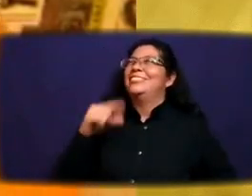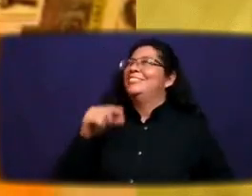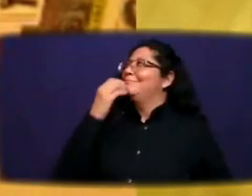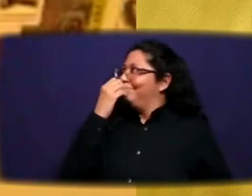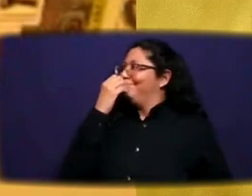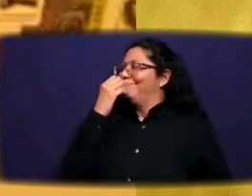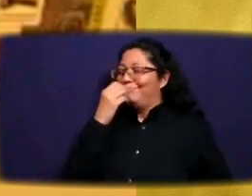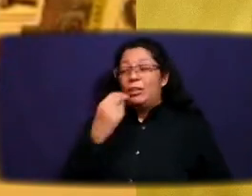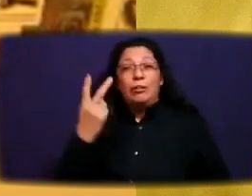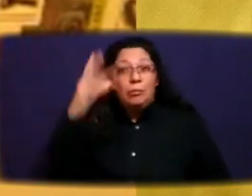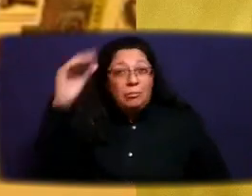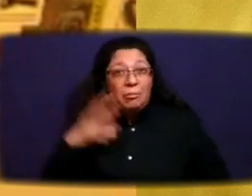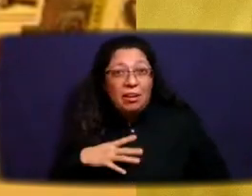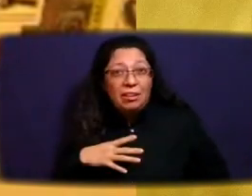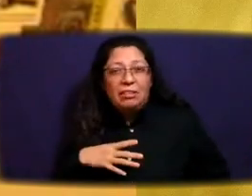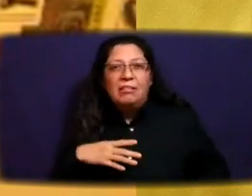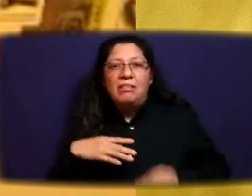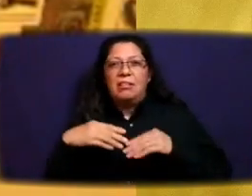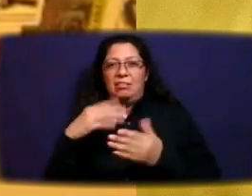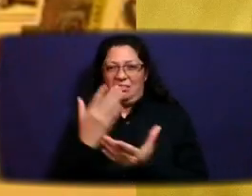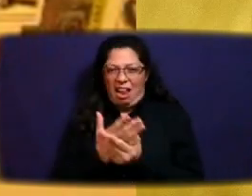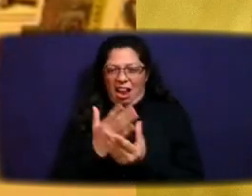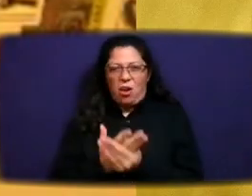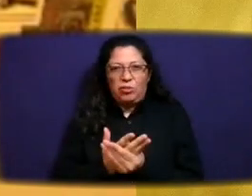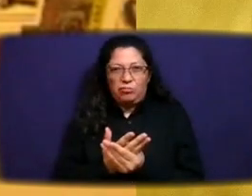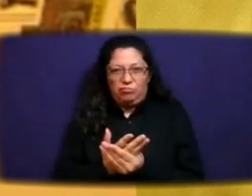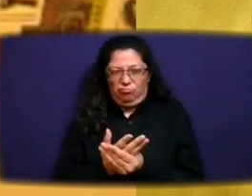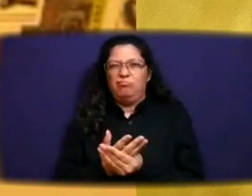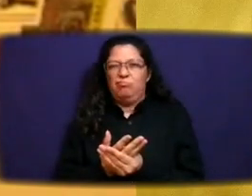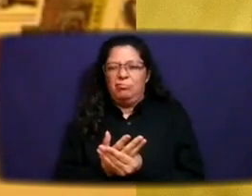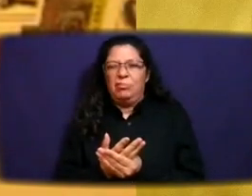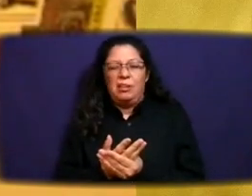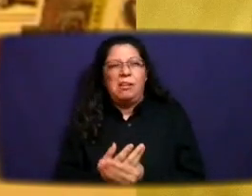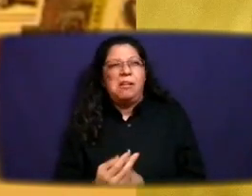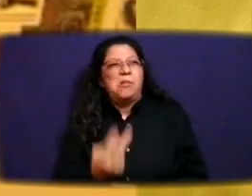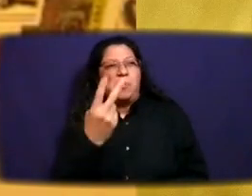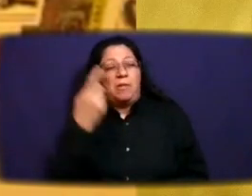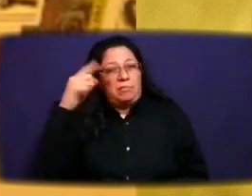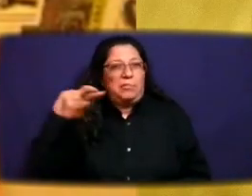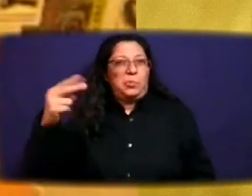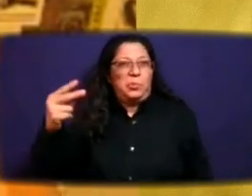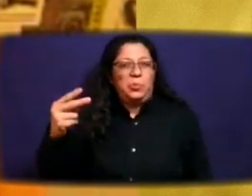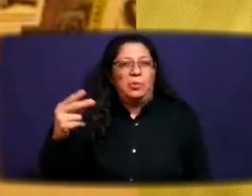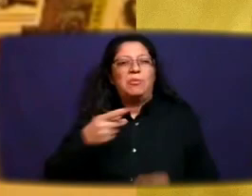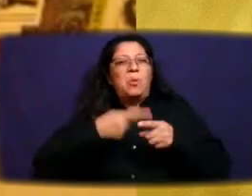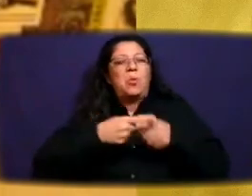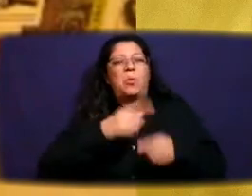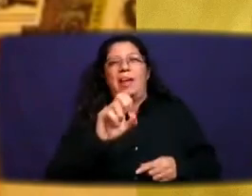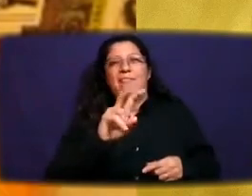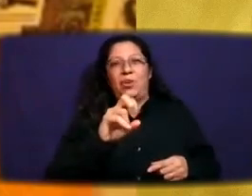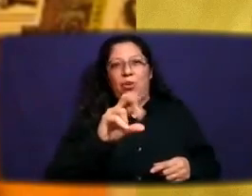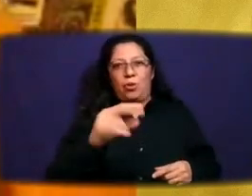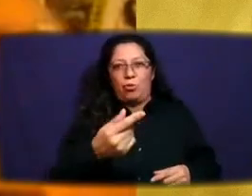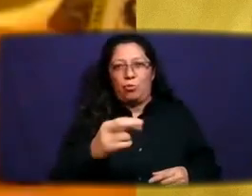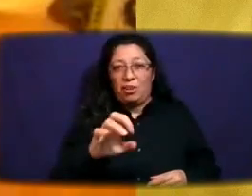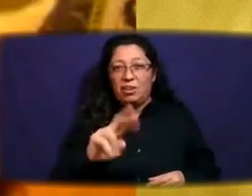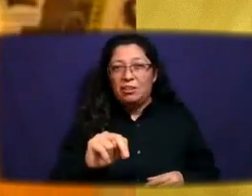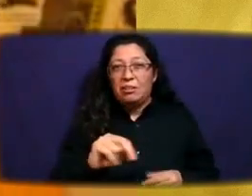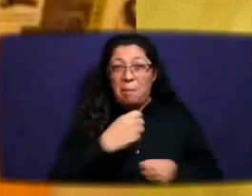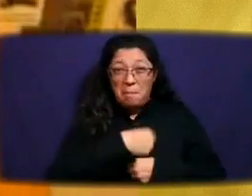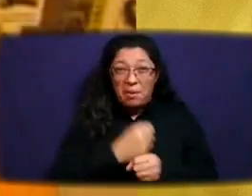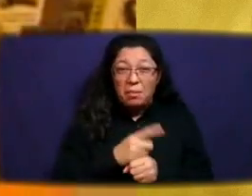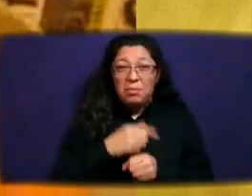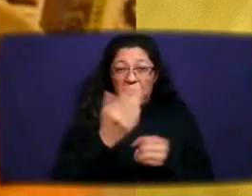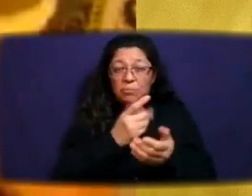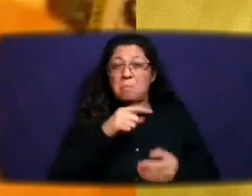men sell tacos al pastor $2 for $2 on the corner of Evergreen. They make them straight out of